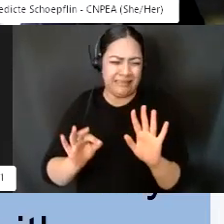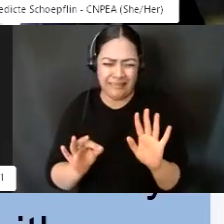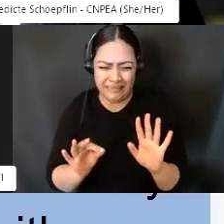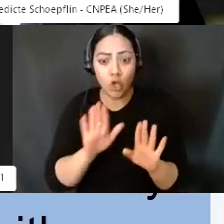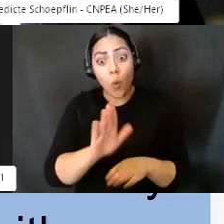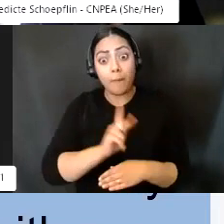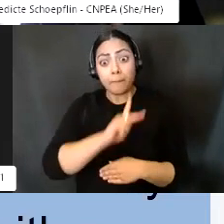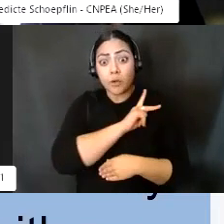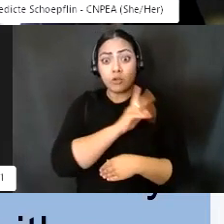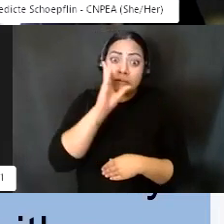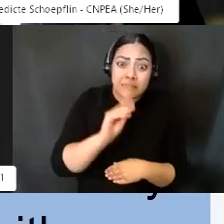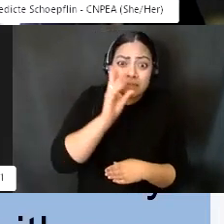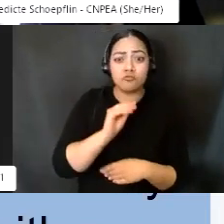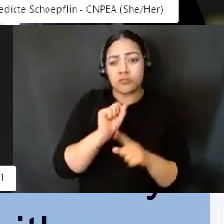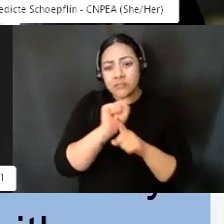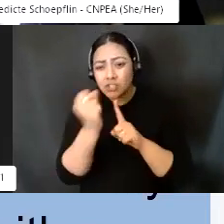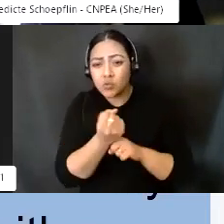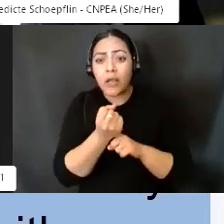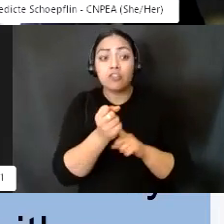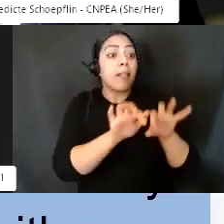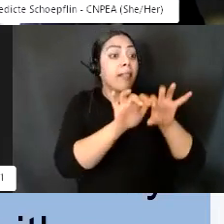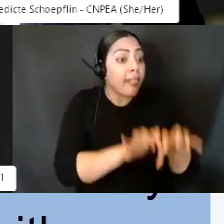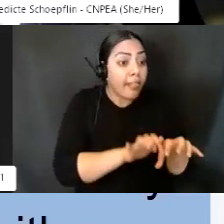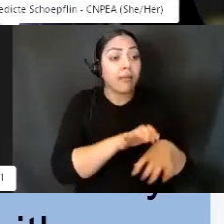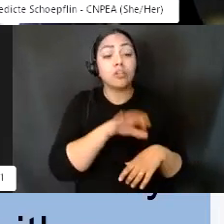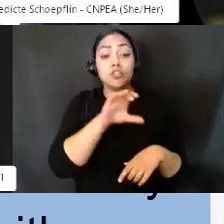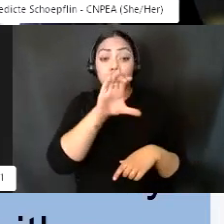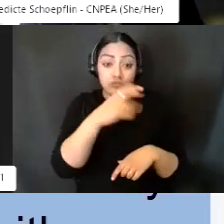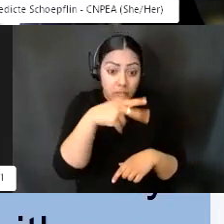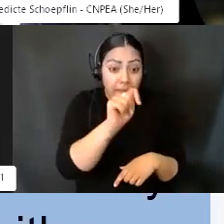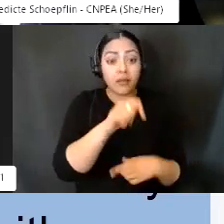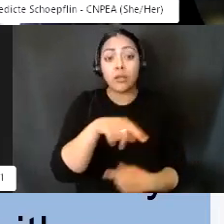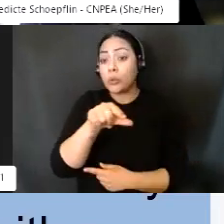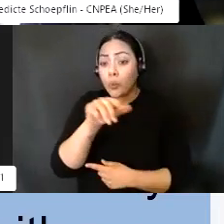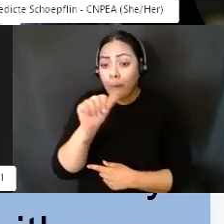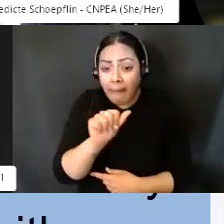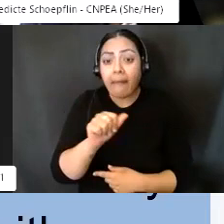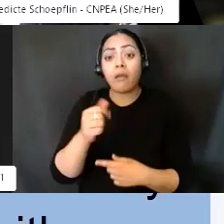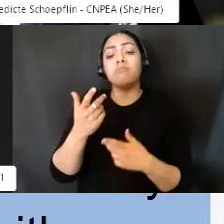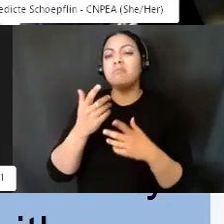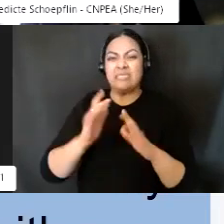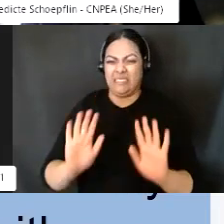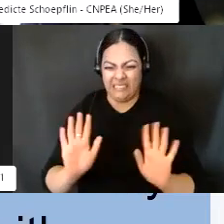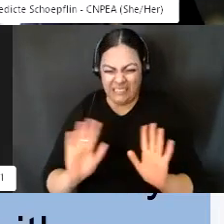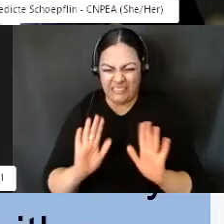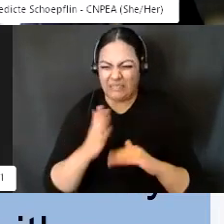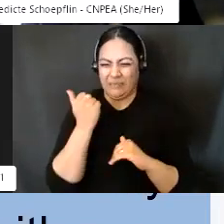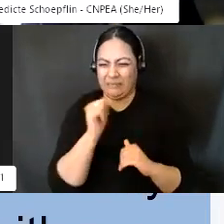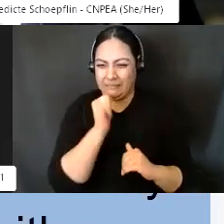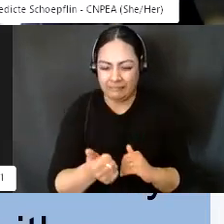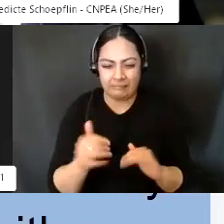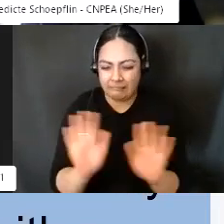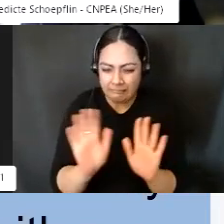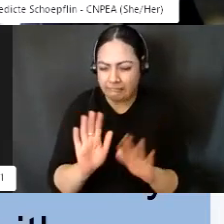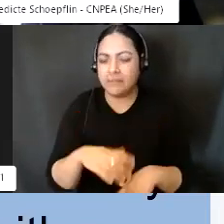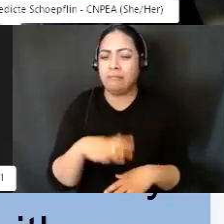situations in the chat box or in the Q&A box. The goal is really to protect you and